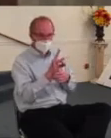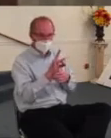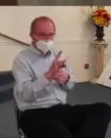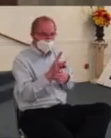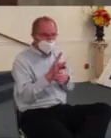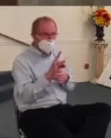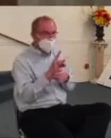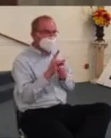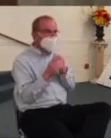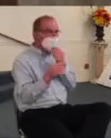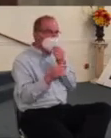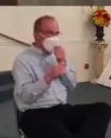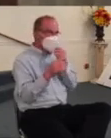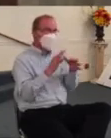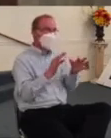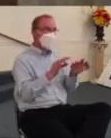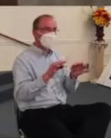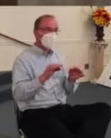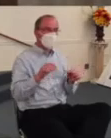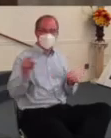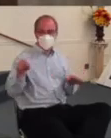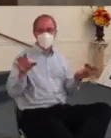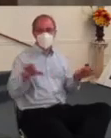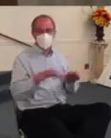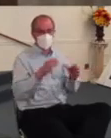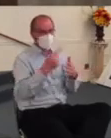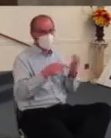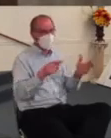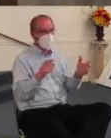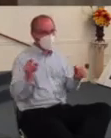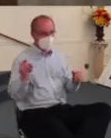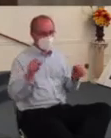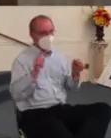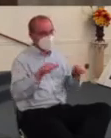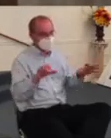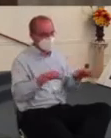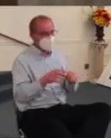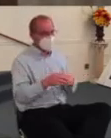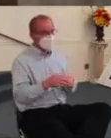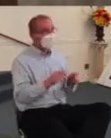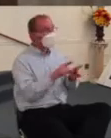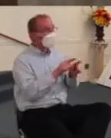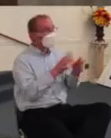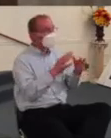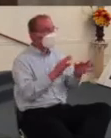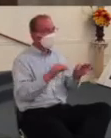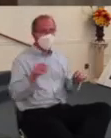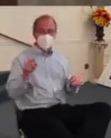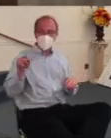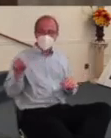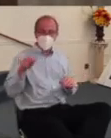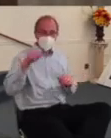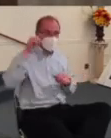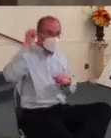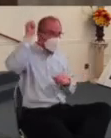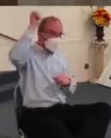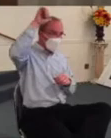could, he said this, she has anointed my body for